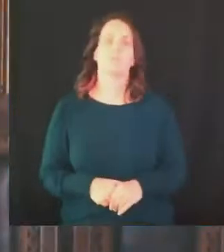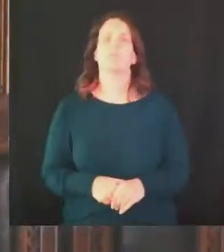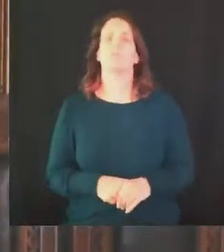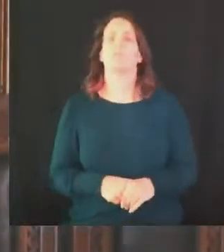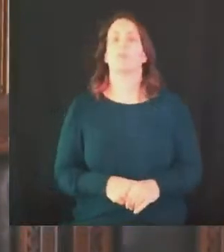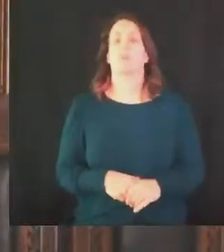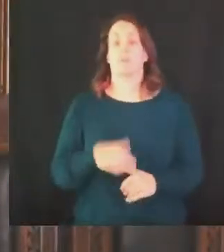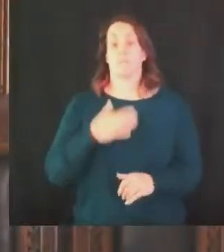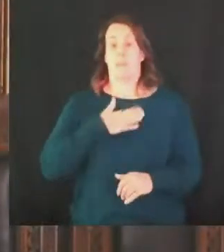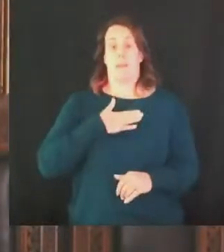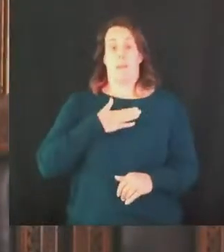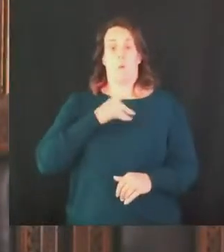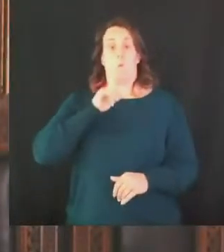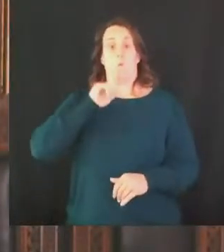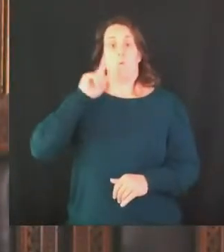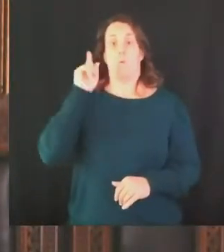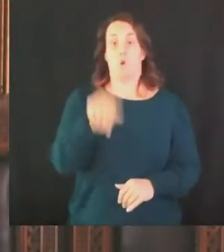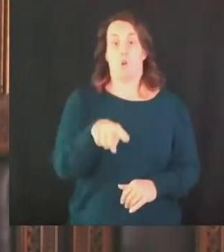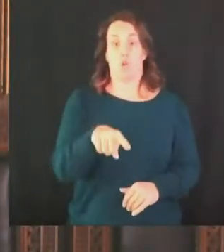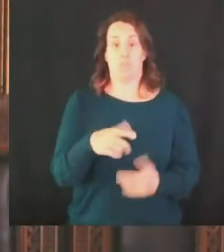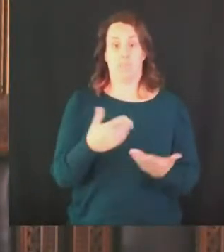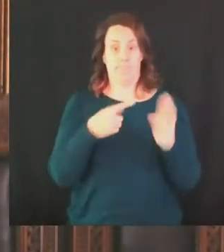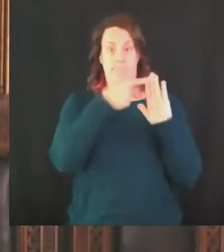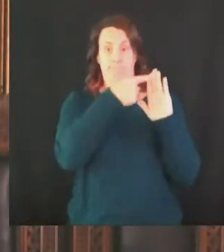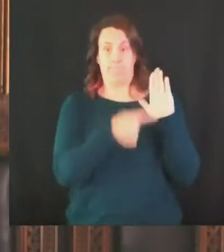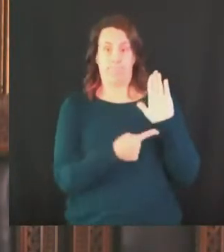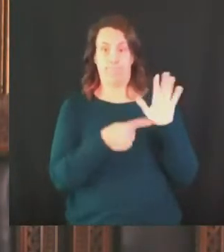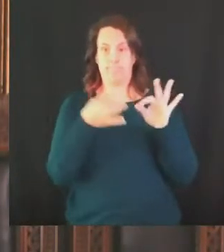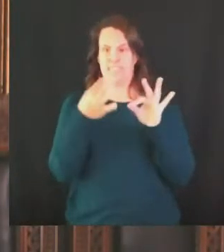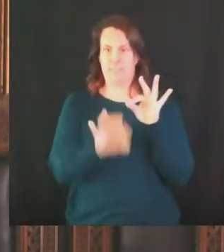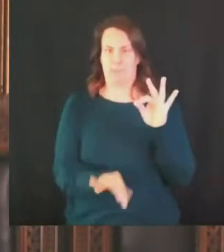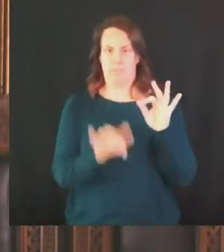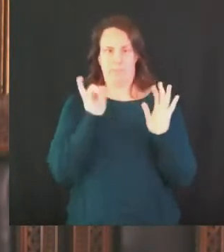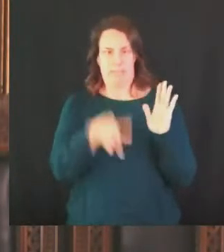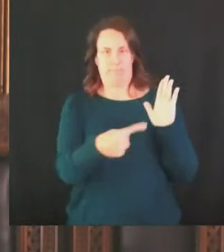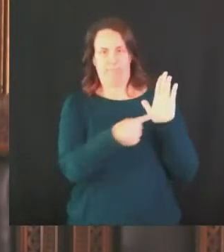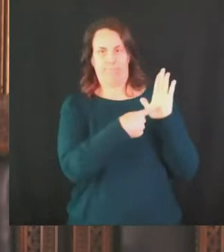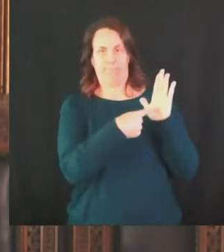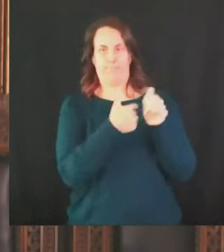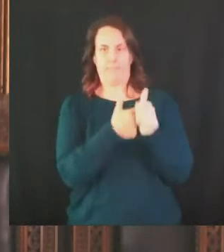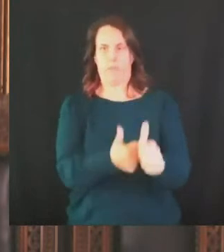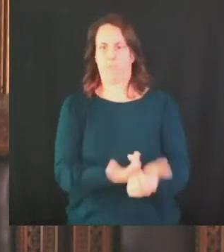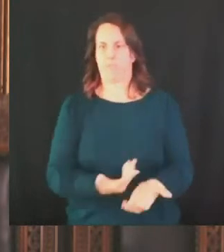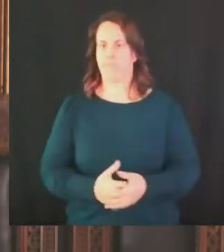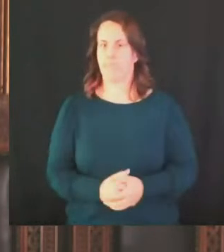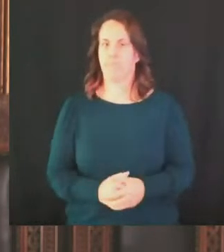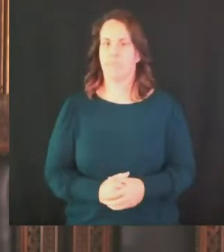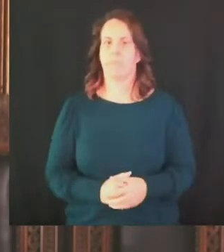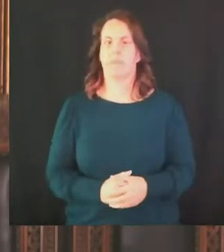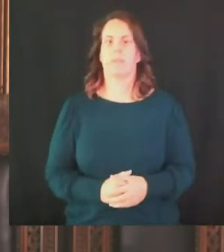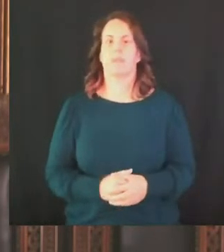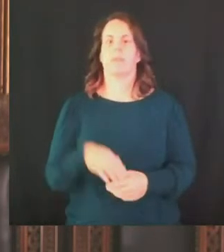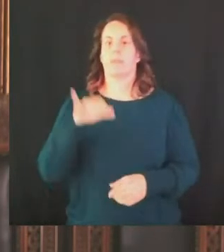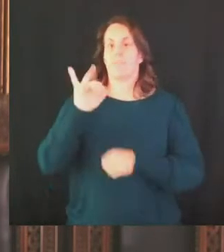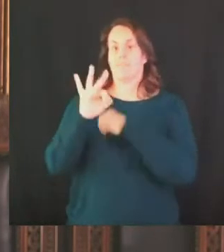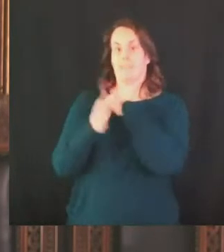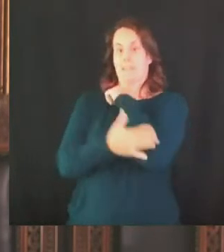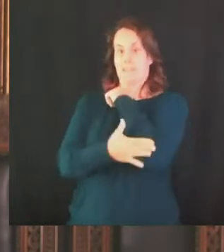be if a county or municipality health system